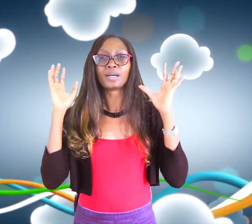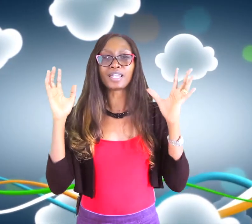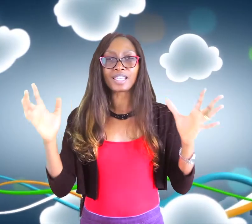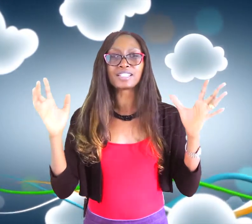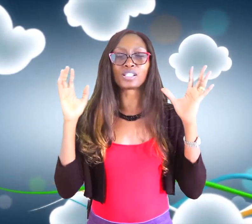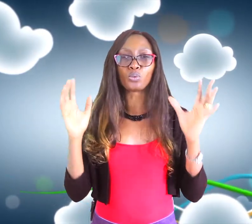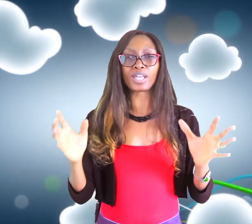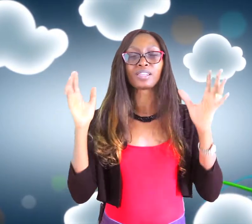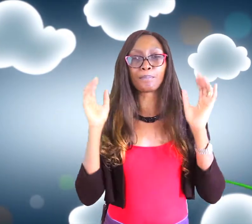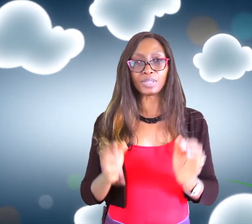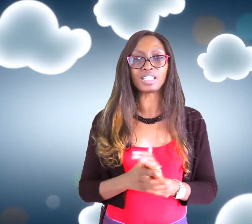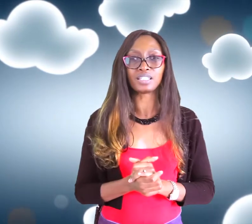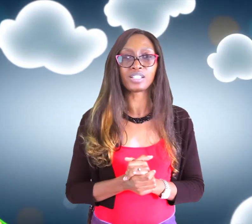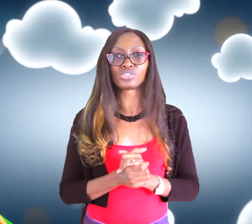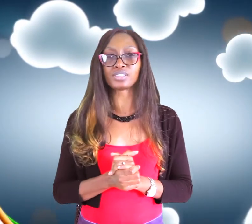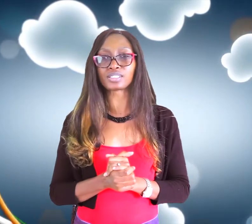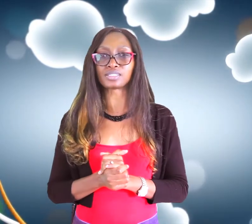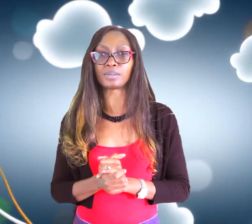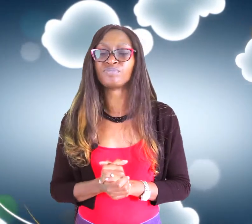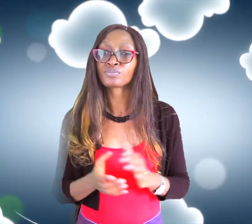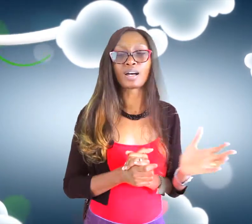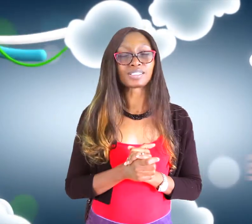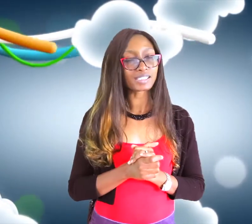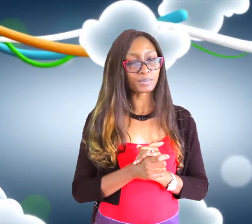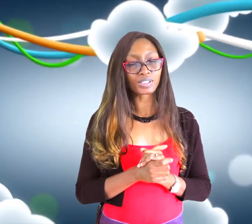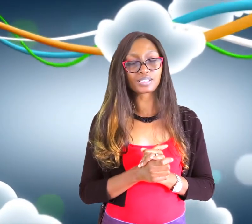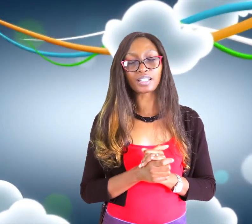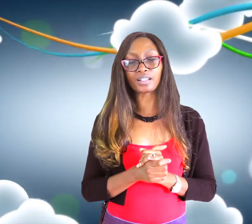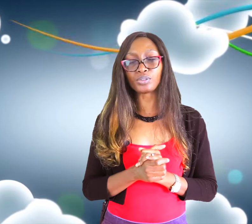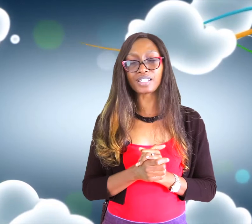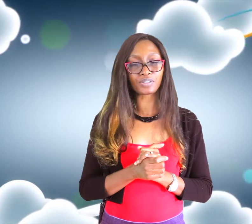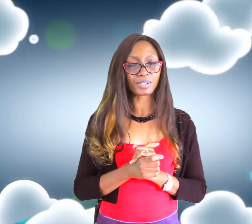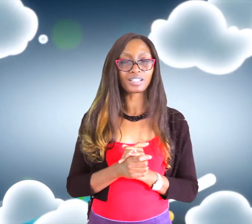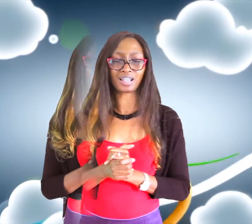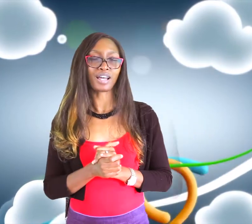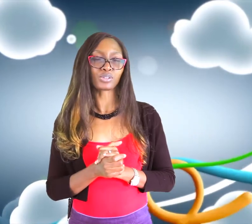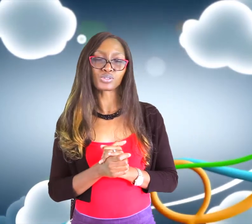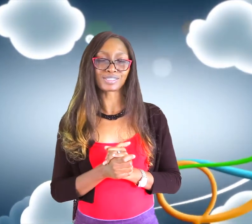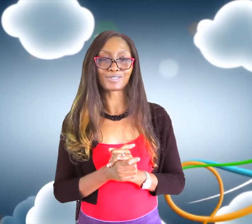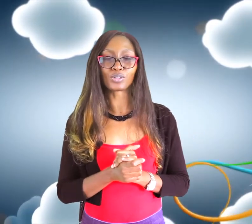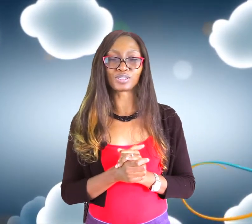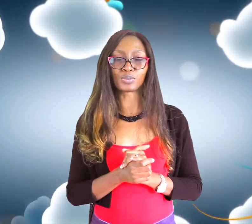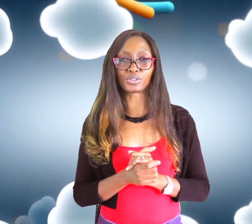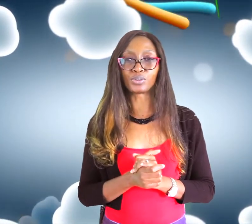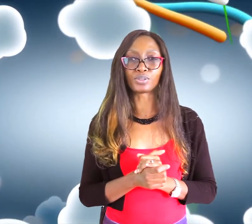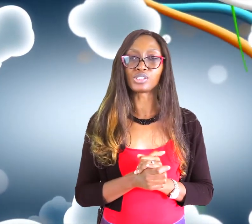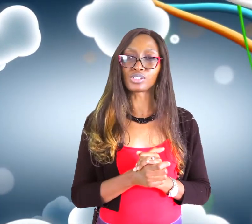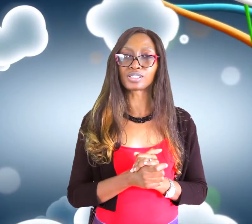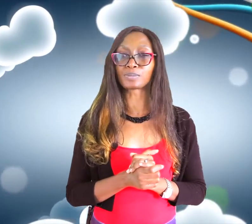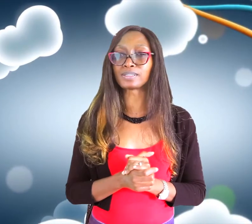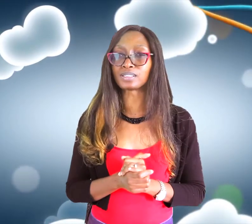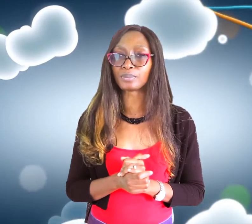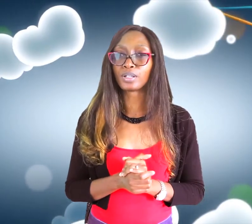God is with me in Jesus' name. Our testimonies will never be, I thought you said God is with you